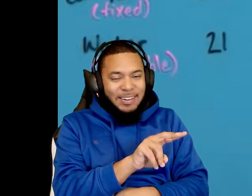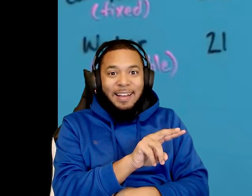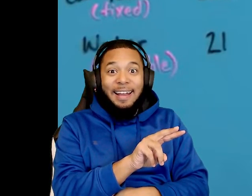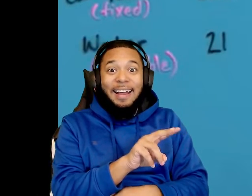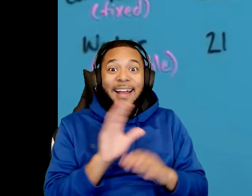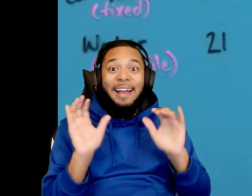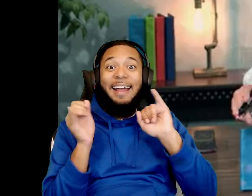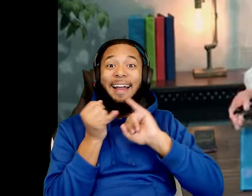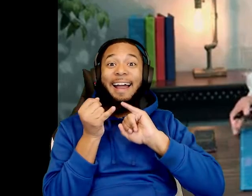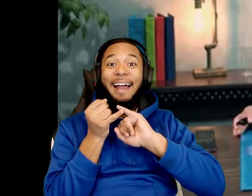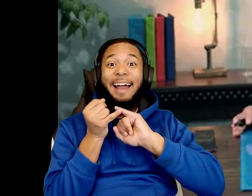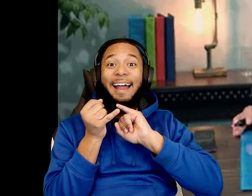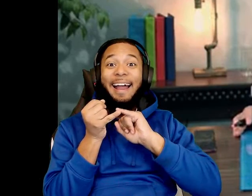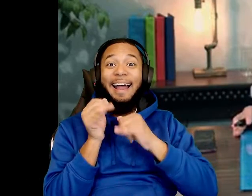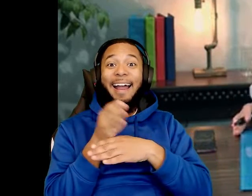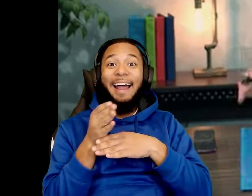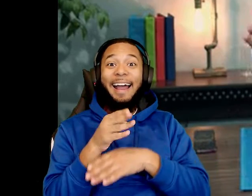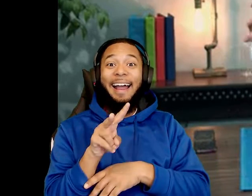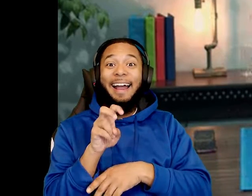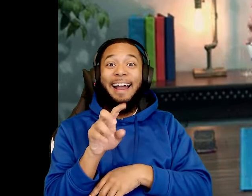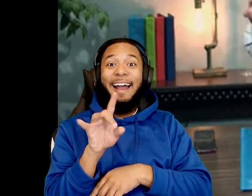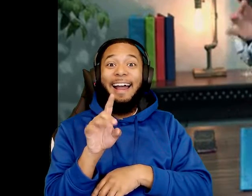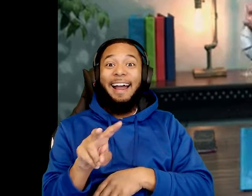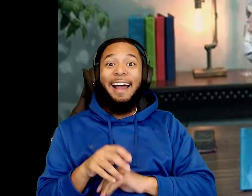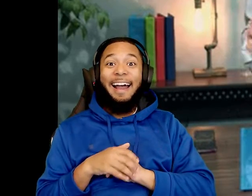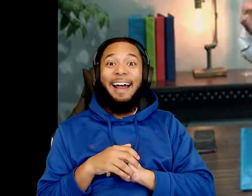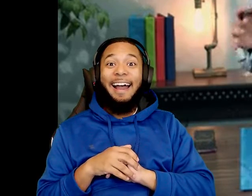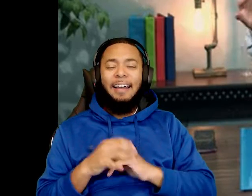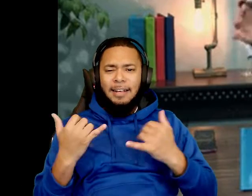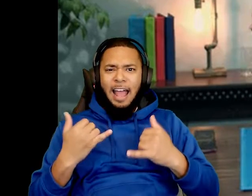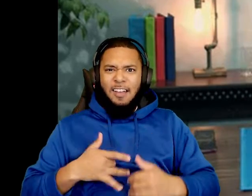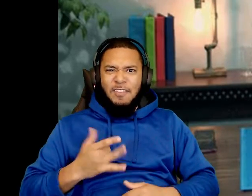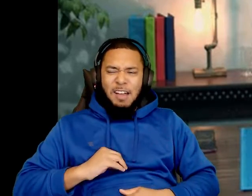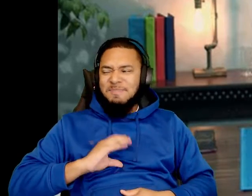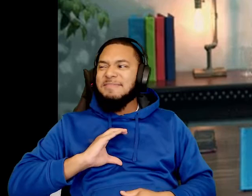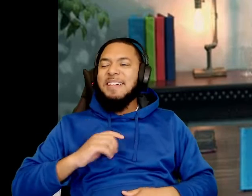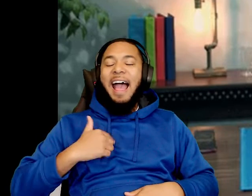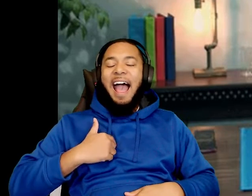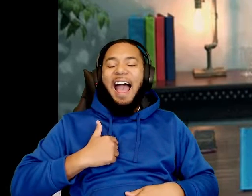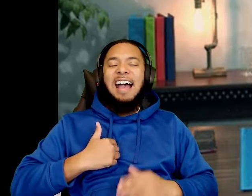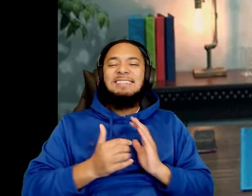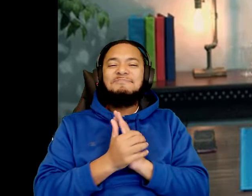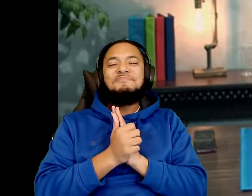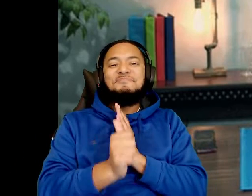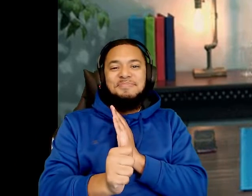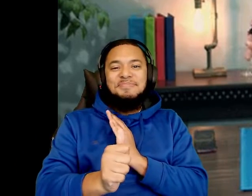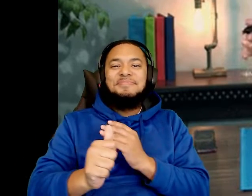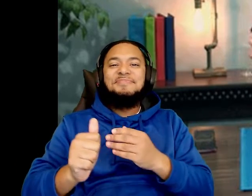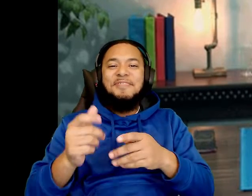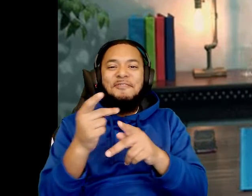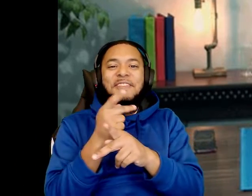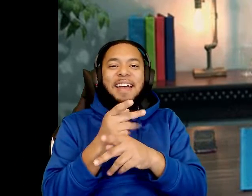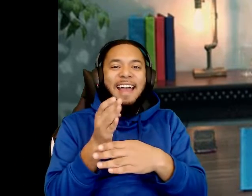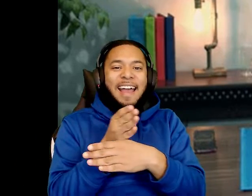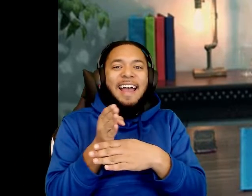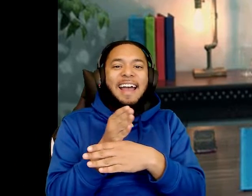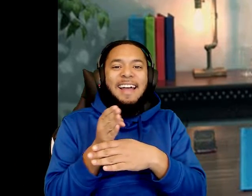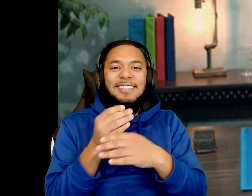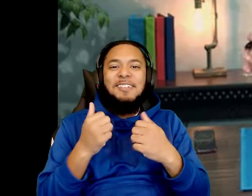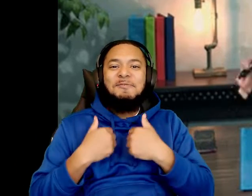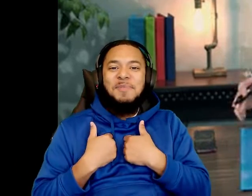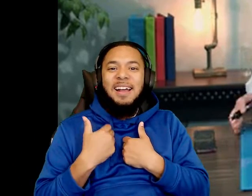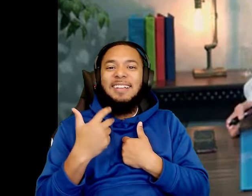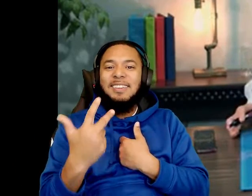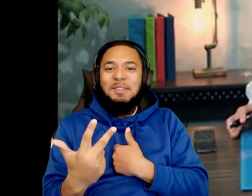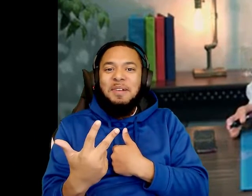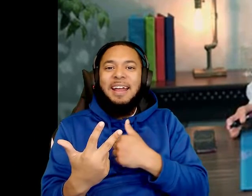average. Yay! This is like really when you feel good about yourself. You're like, I can do averages with 3 triple-digit numbers just